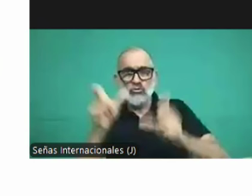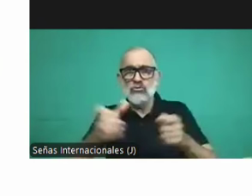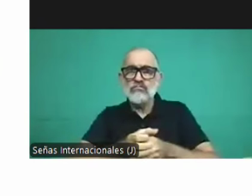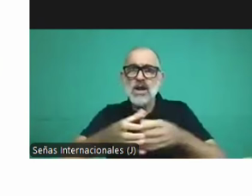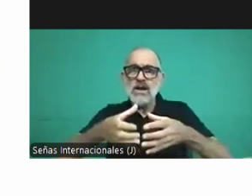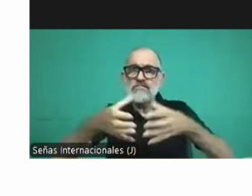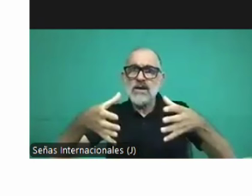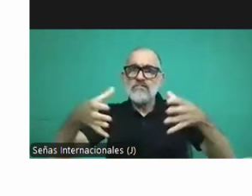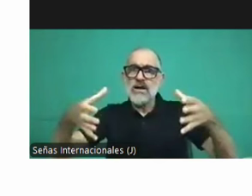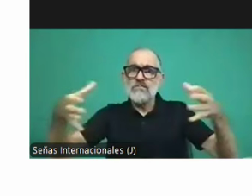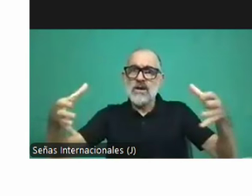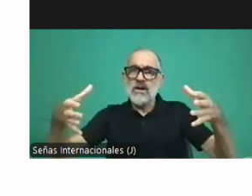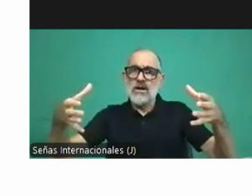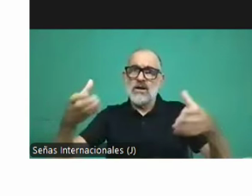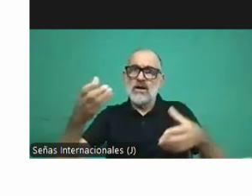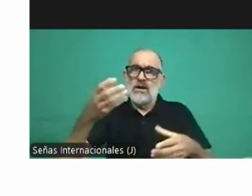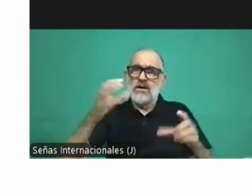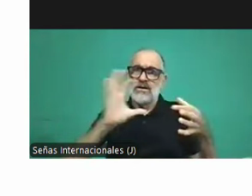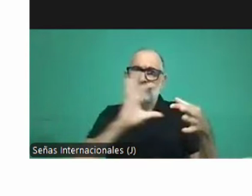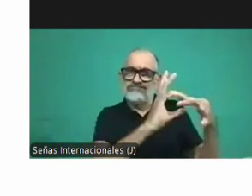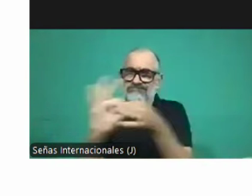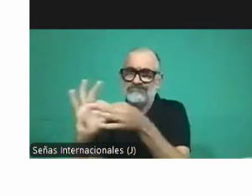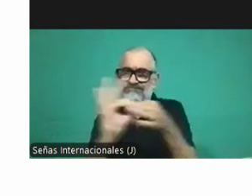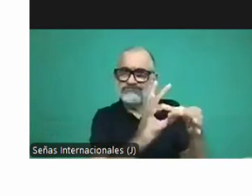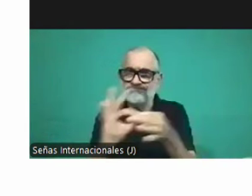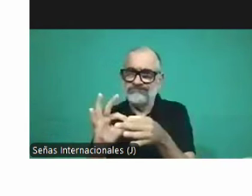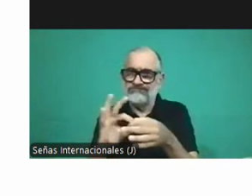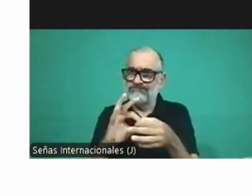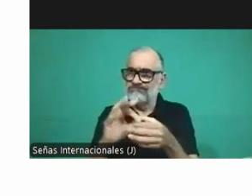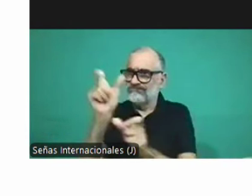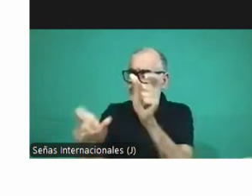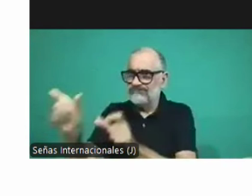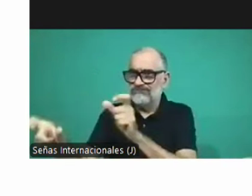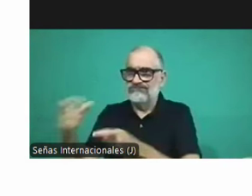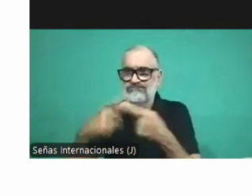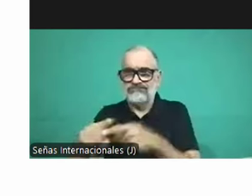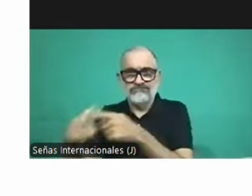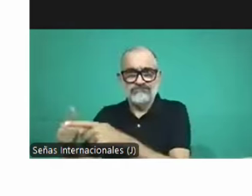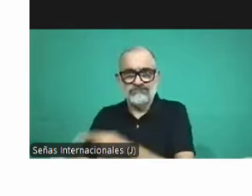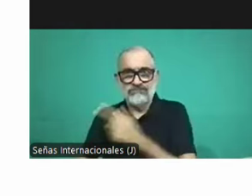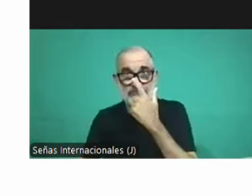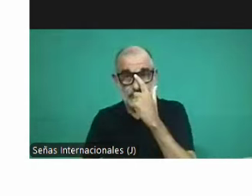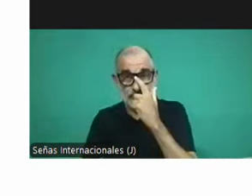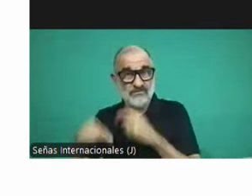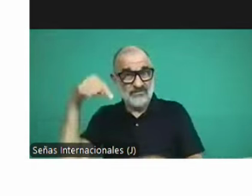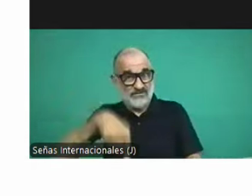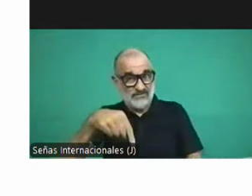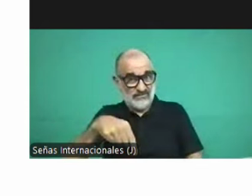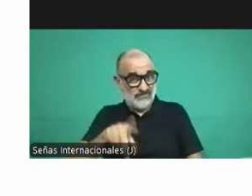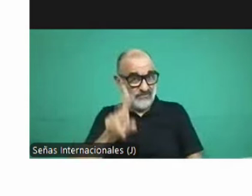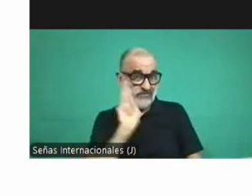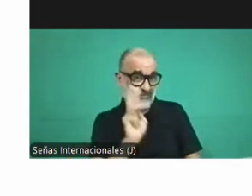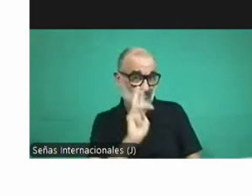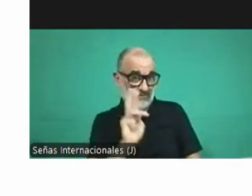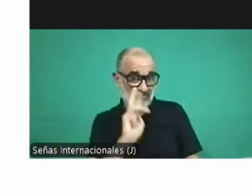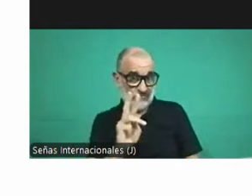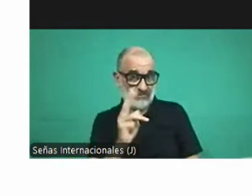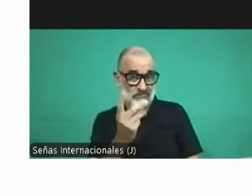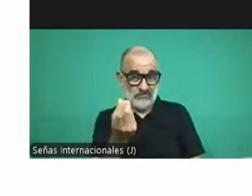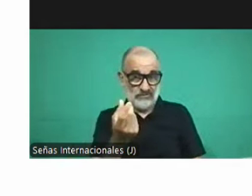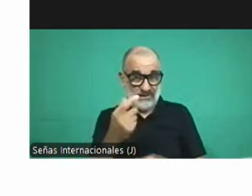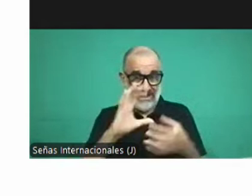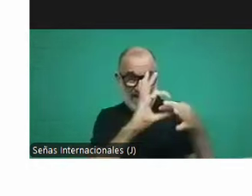de los pasivos. are seen these ends in Destacamos reference to the el passive rol ones. del Fondo Nacional de We are Recursos, seeing the role of the que es un